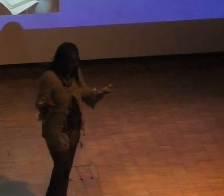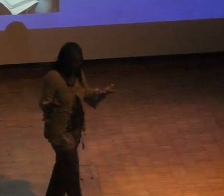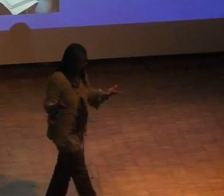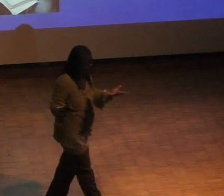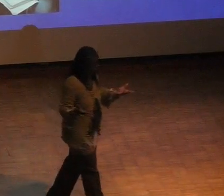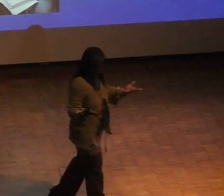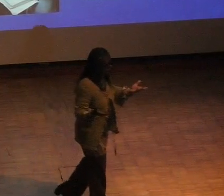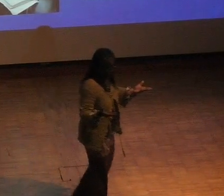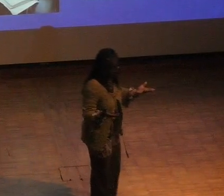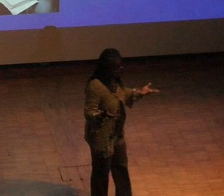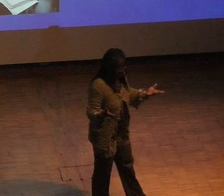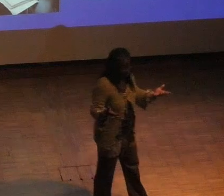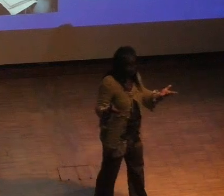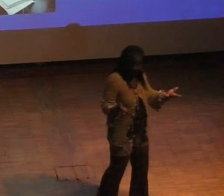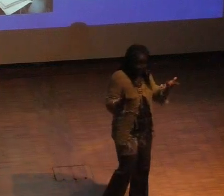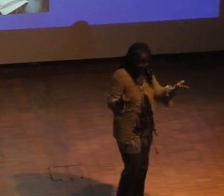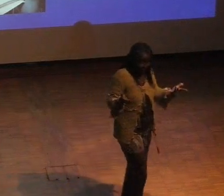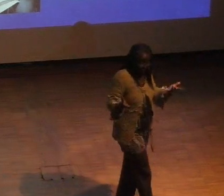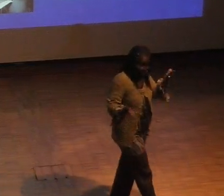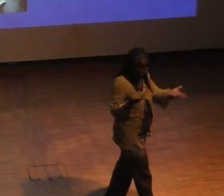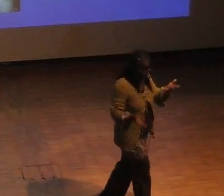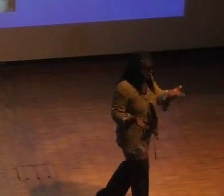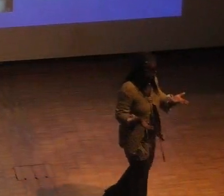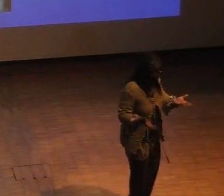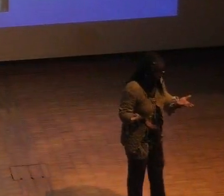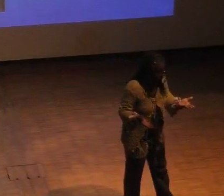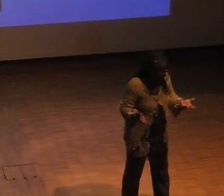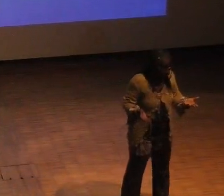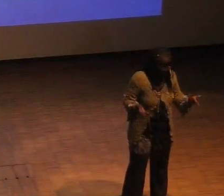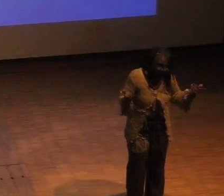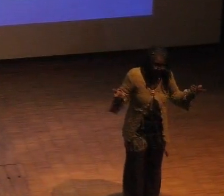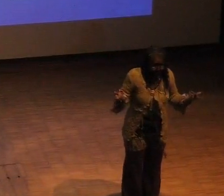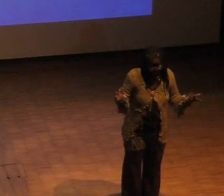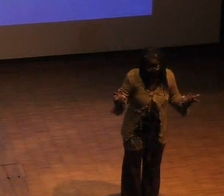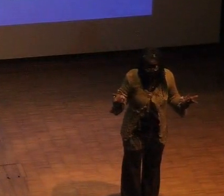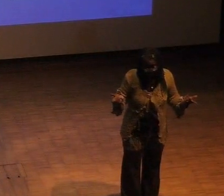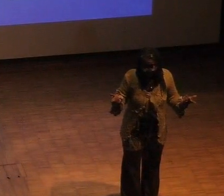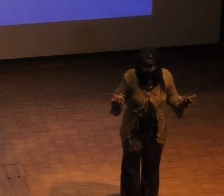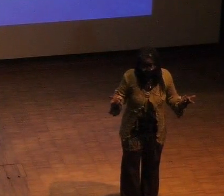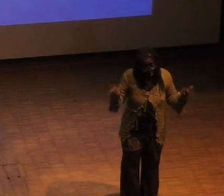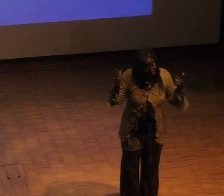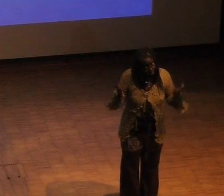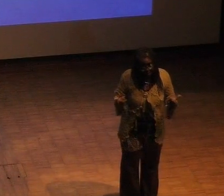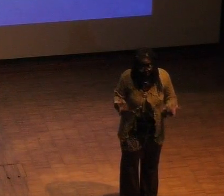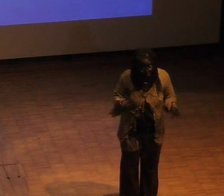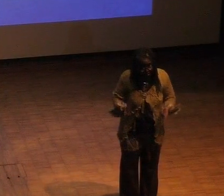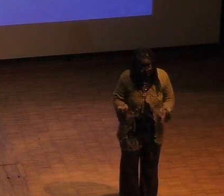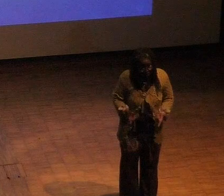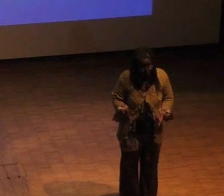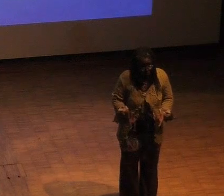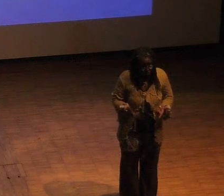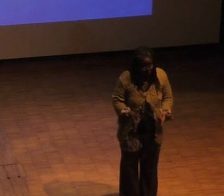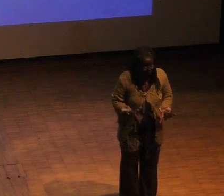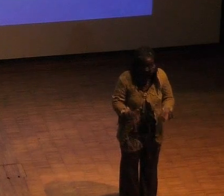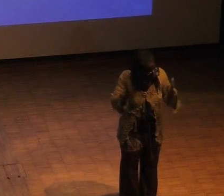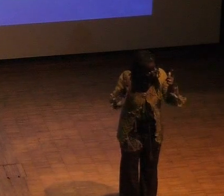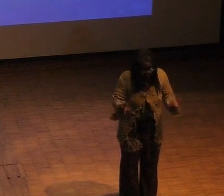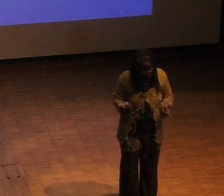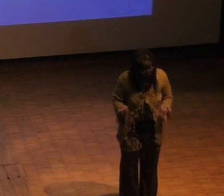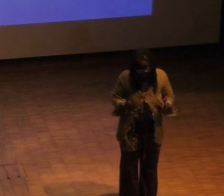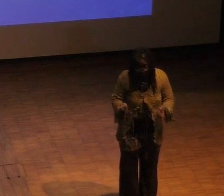all of that. But I have to code switch. One, I curse a lot. And I said to myself this